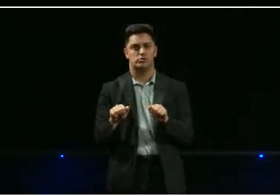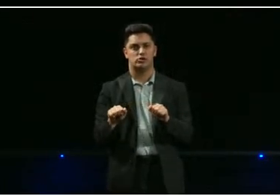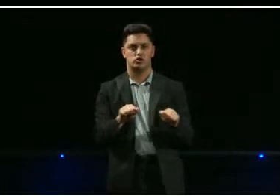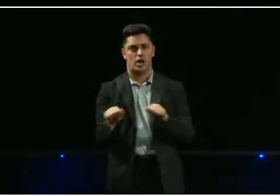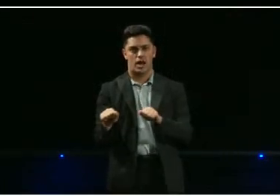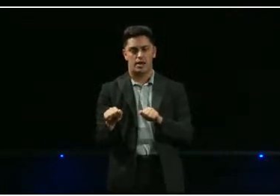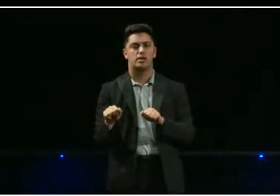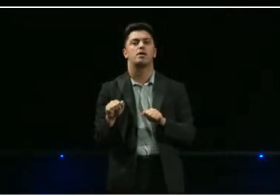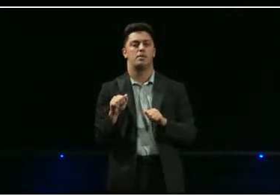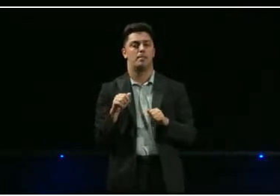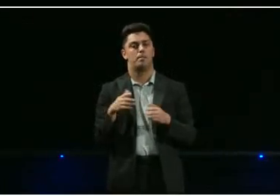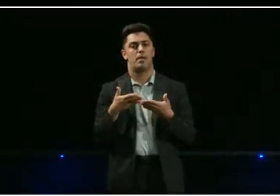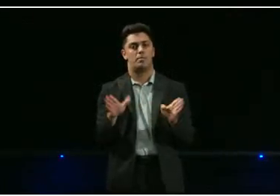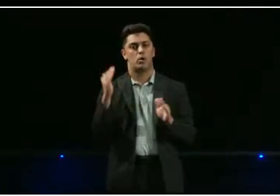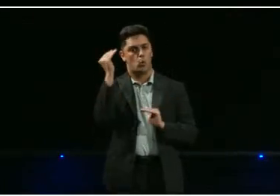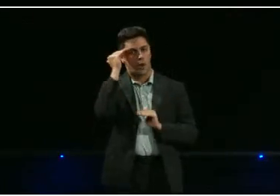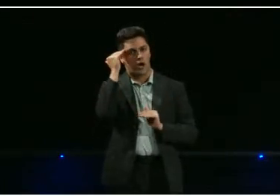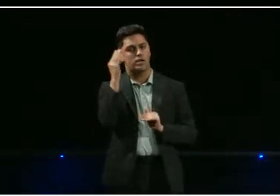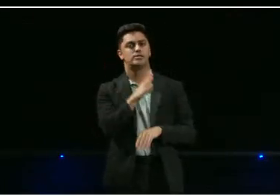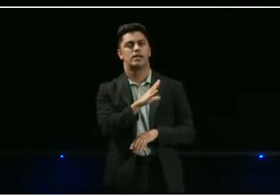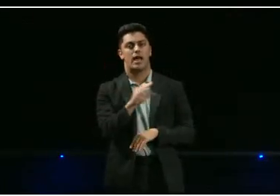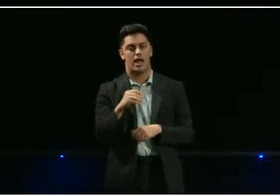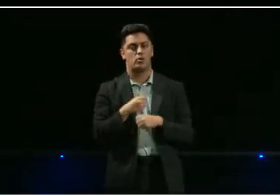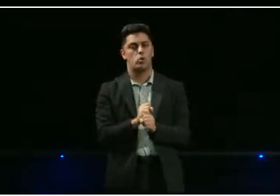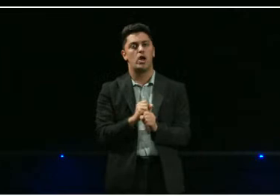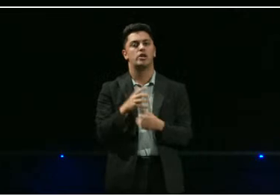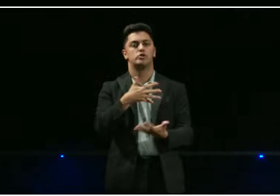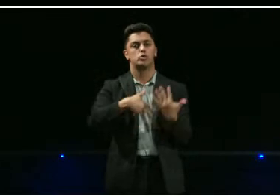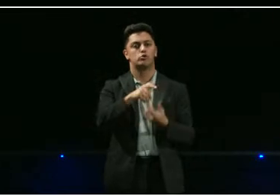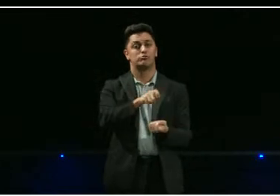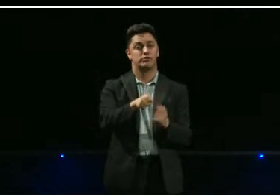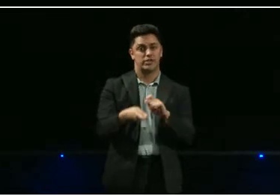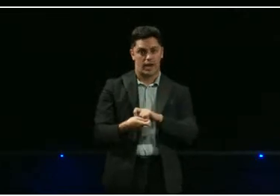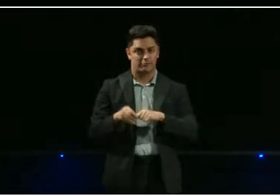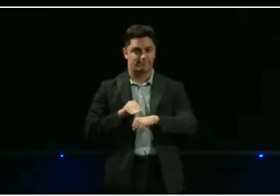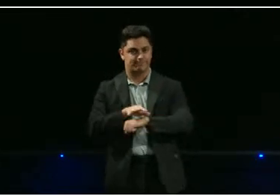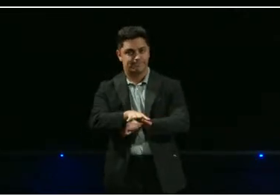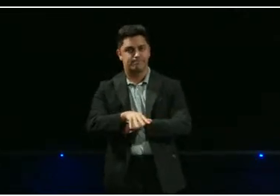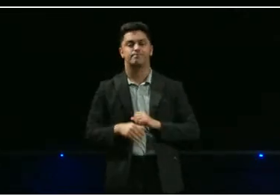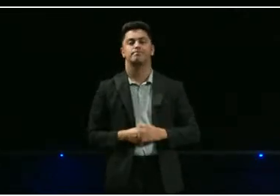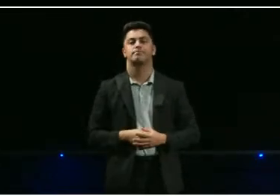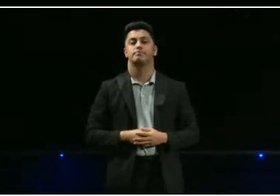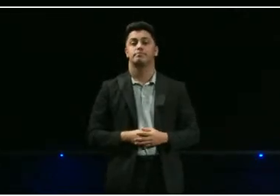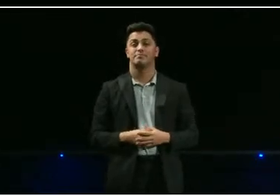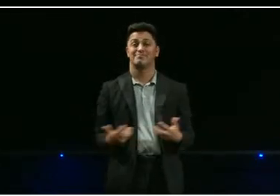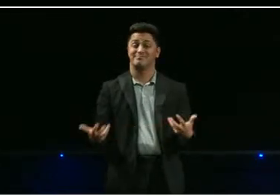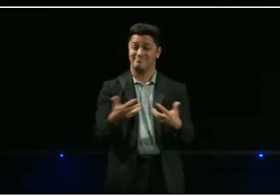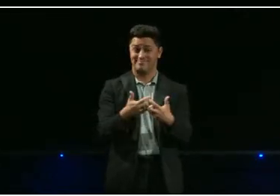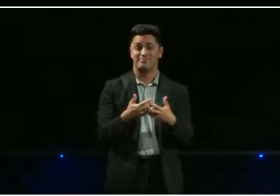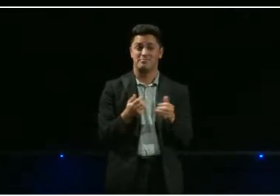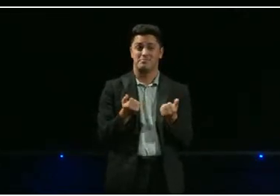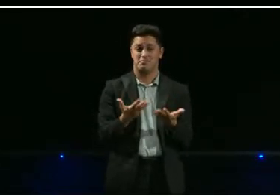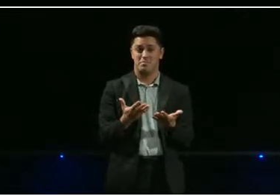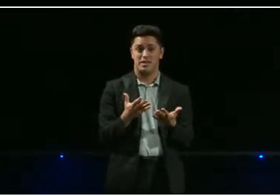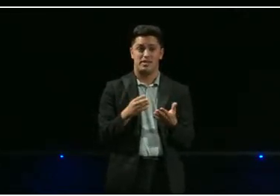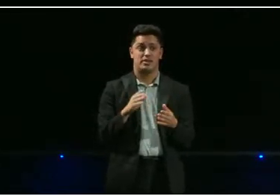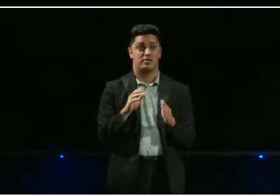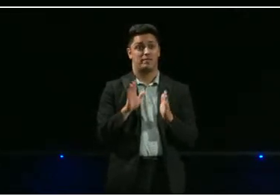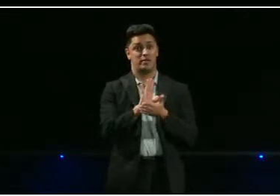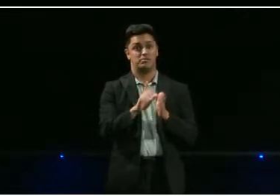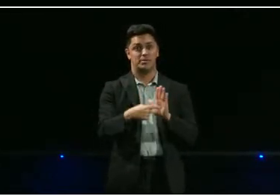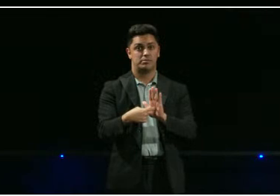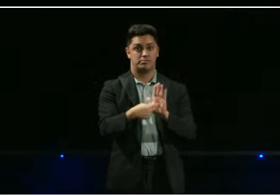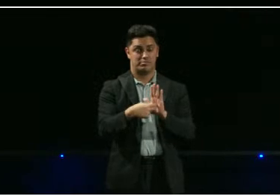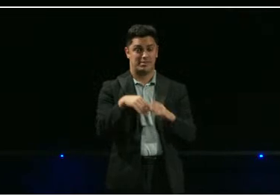awareness and to create social change. Fittingly, many of the films that are featured in Impact Reflection